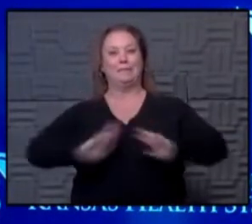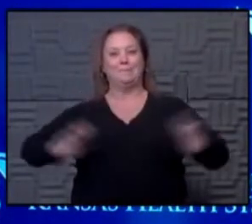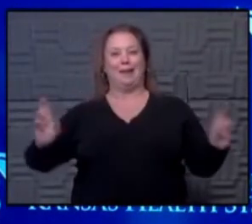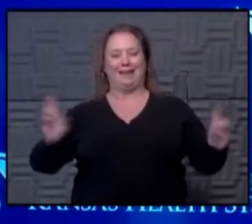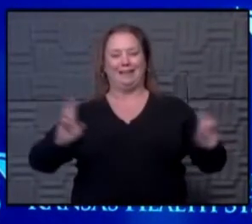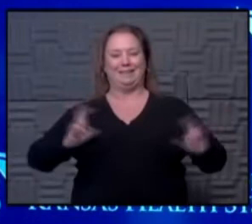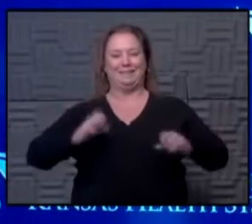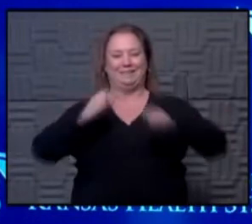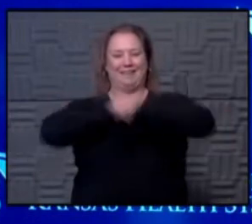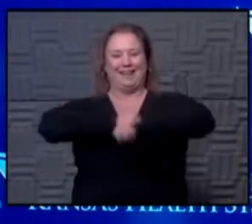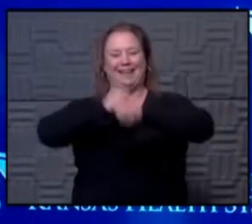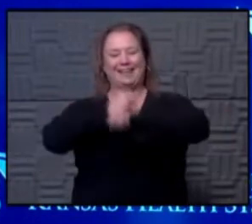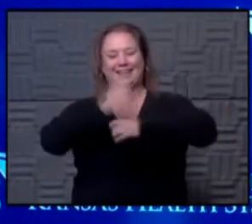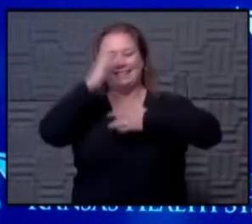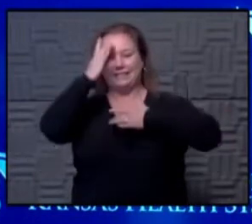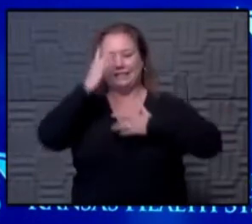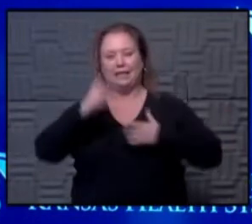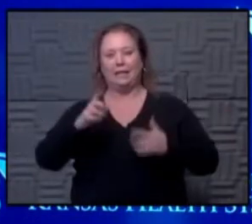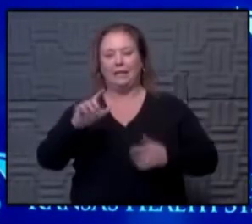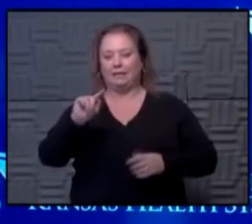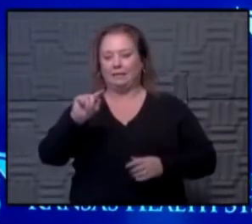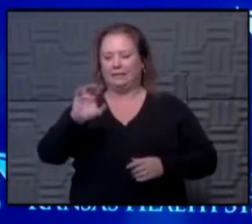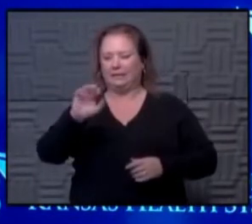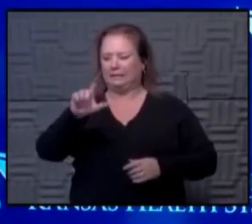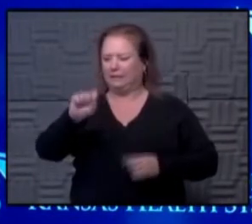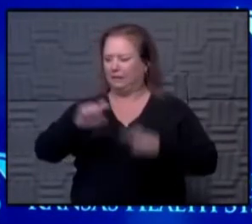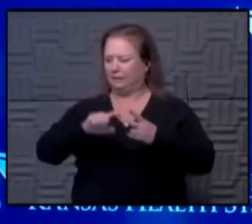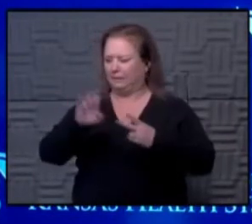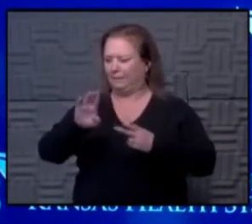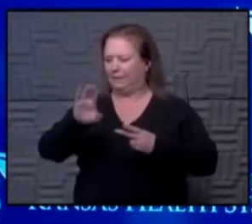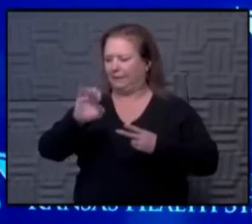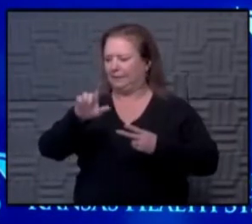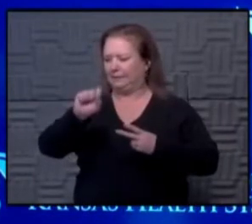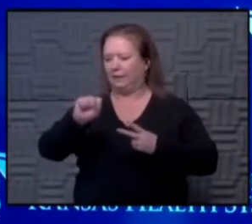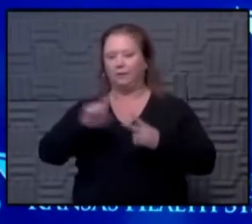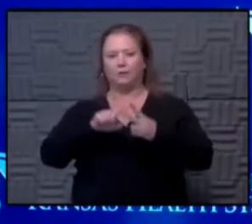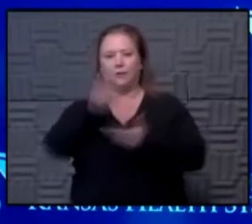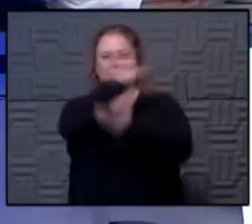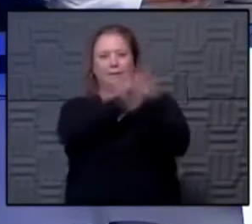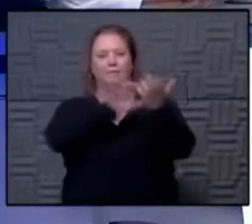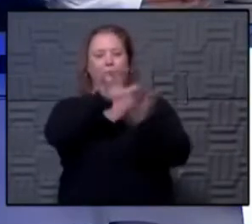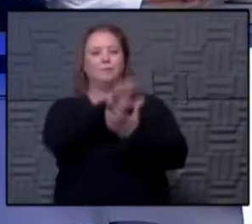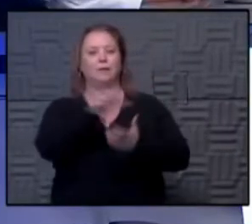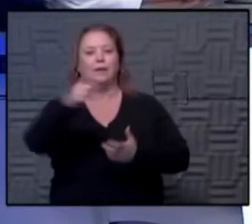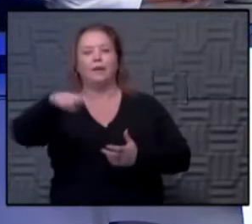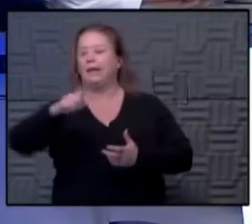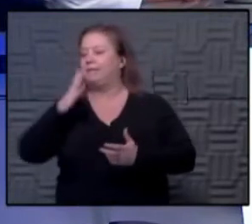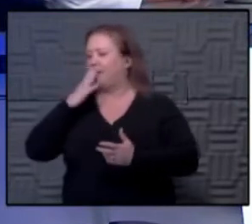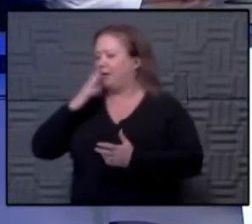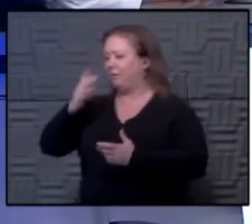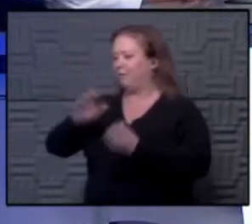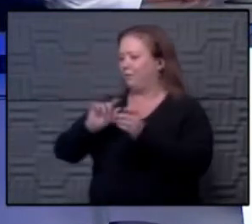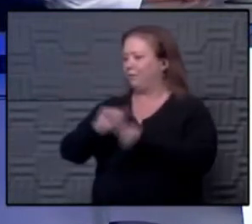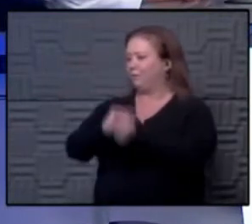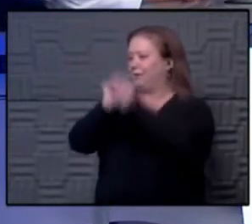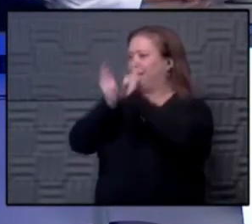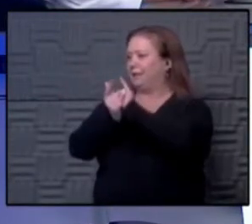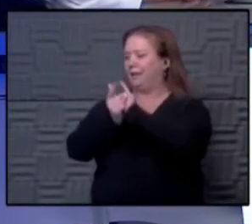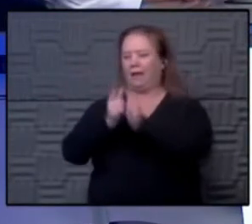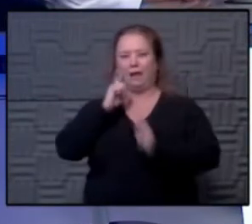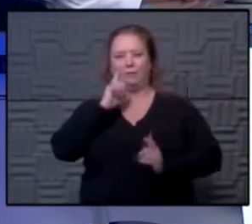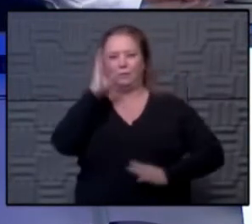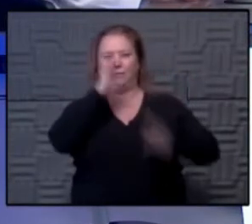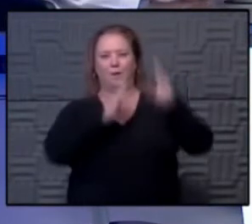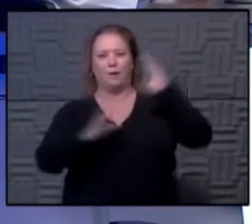So I still get T cells and B cells confused, and I'm sure maybe someone else out there does as well. Thanks for translating for the lung doc, because I was